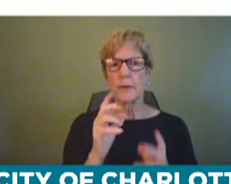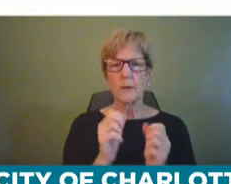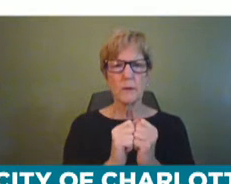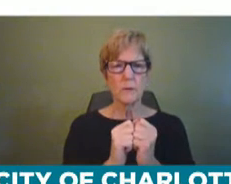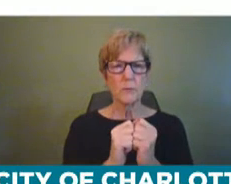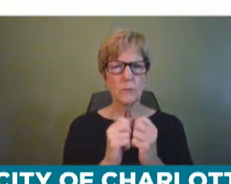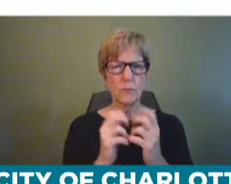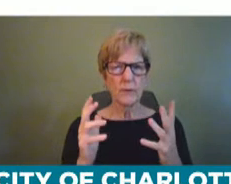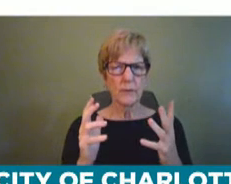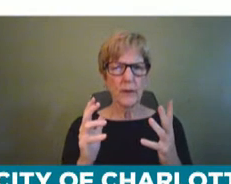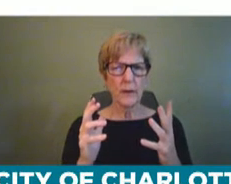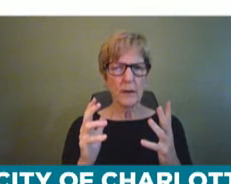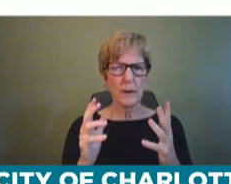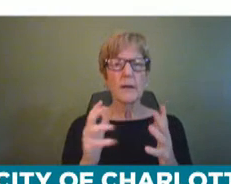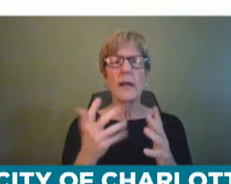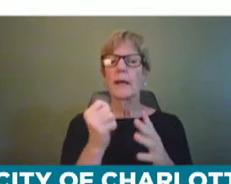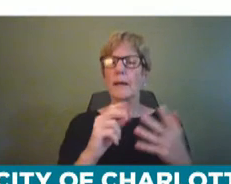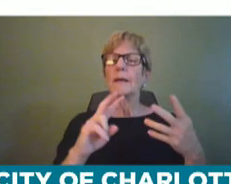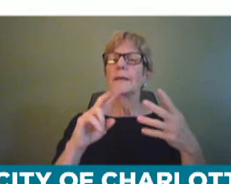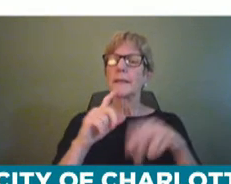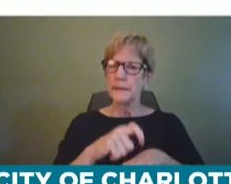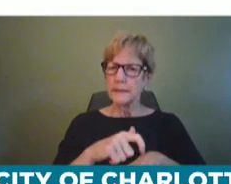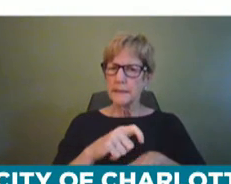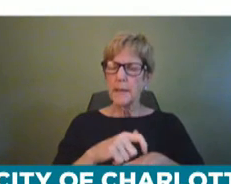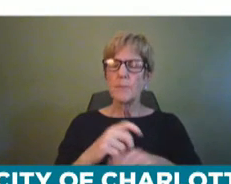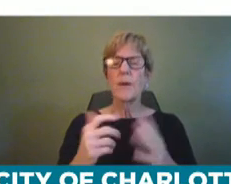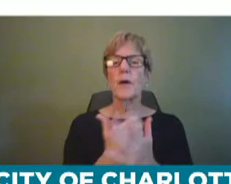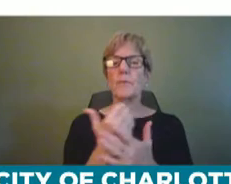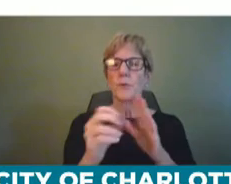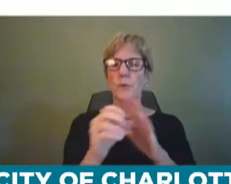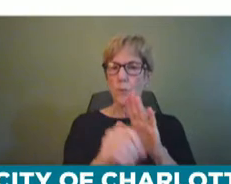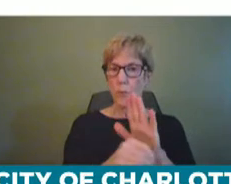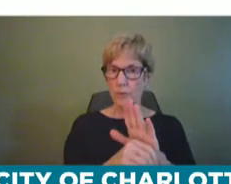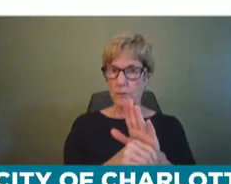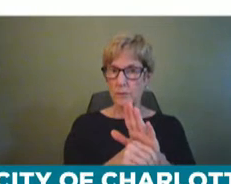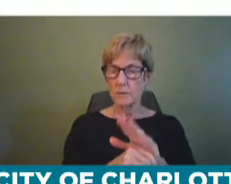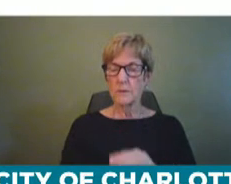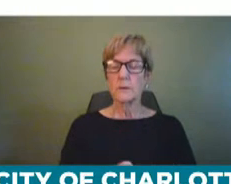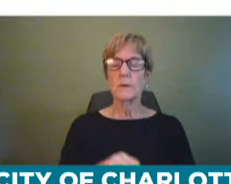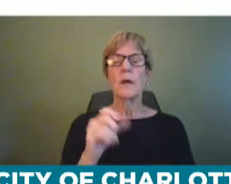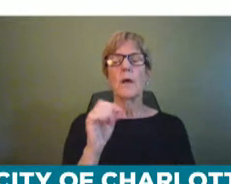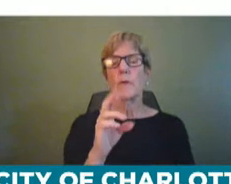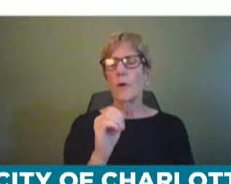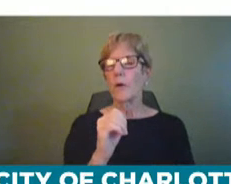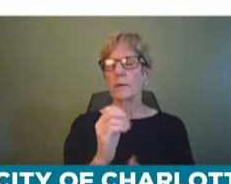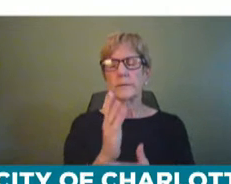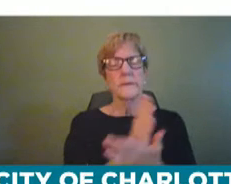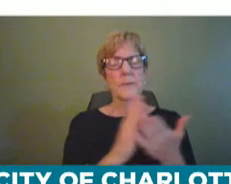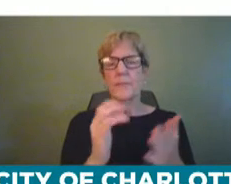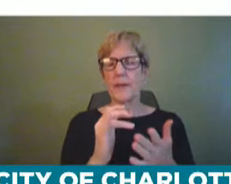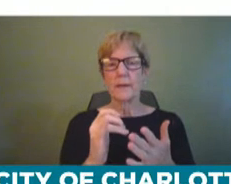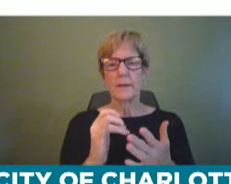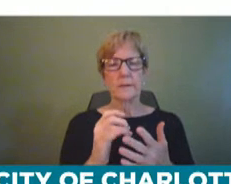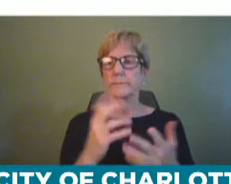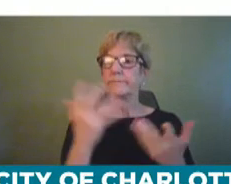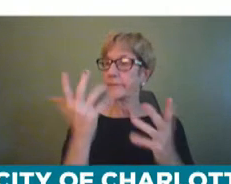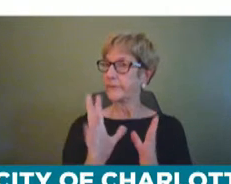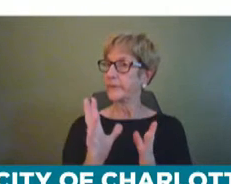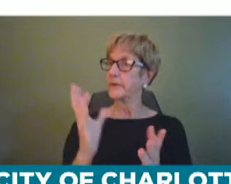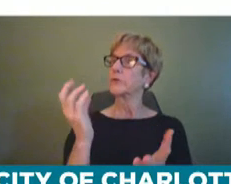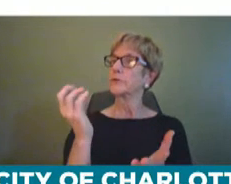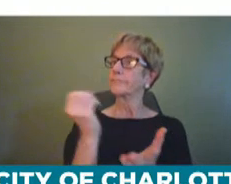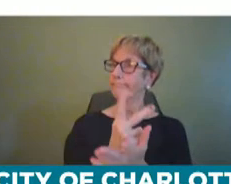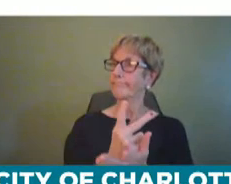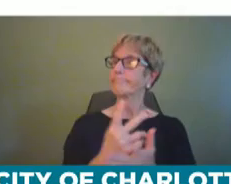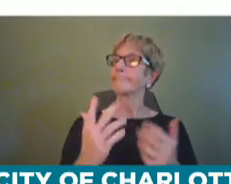time a community has a new ordinance there are simply things that you find after been adopted that need to